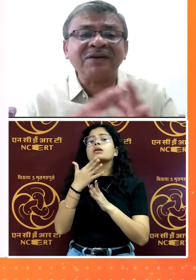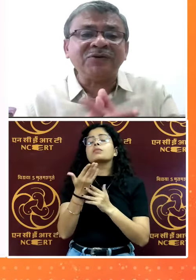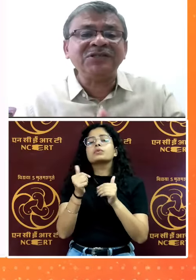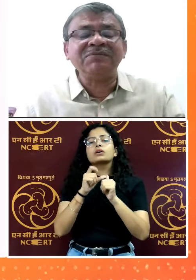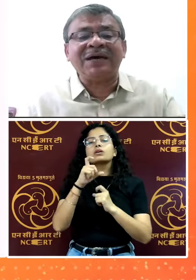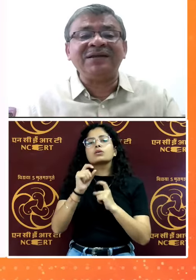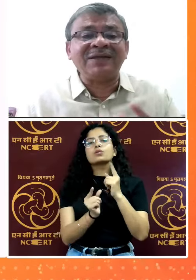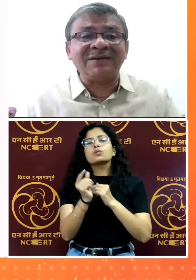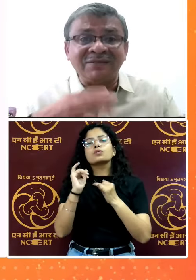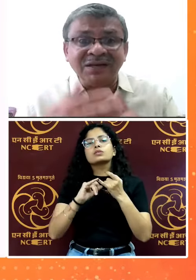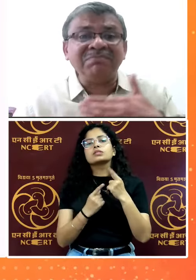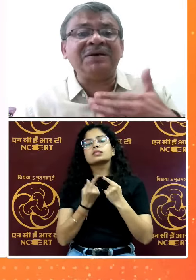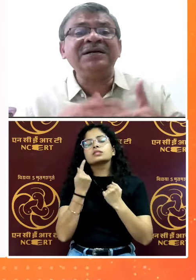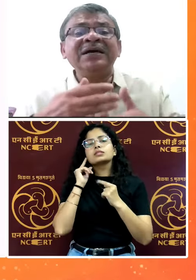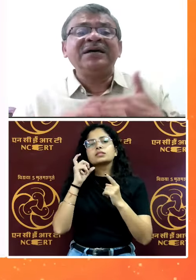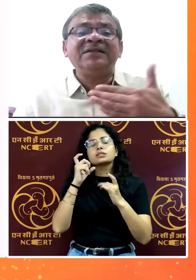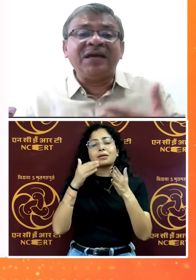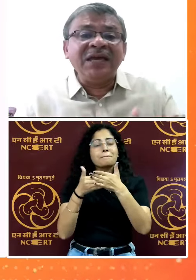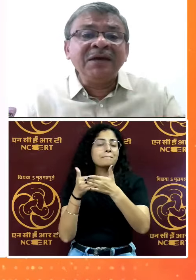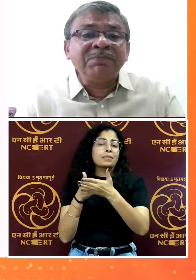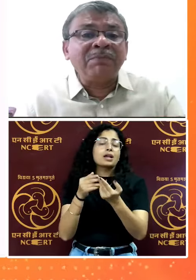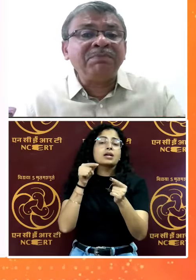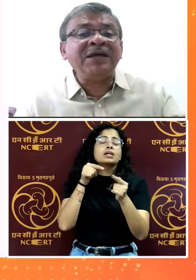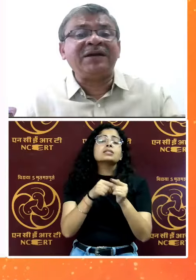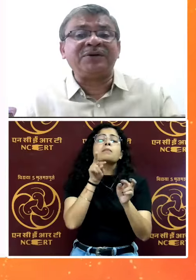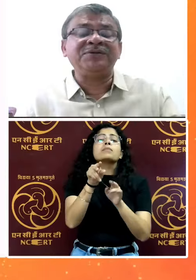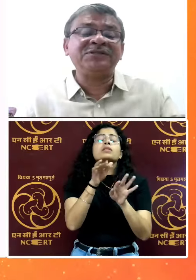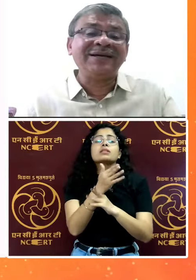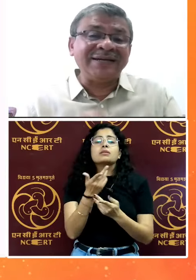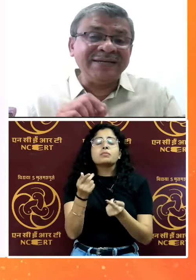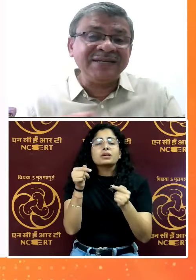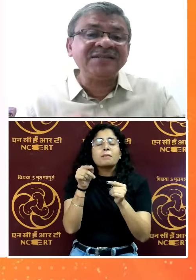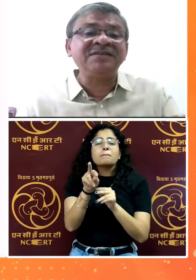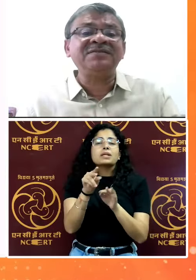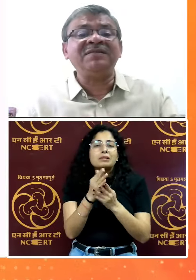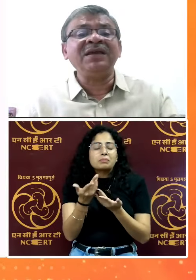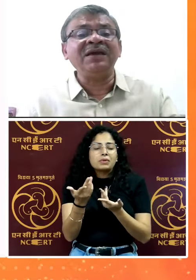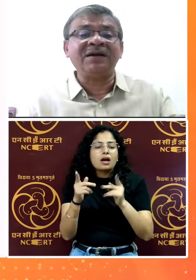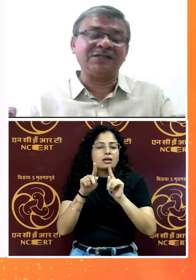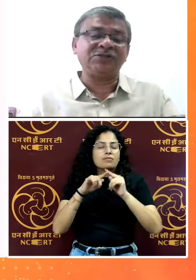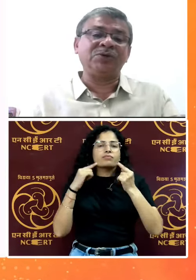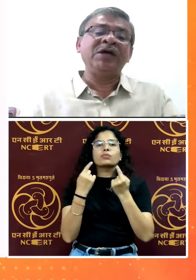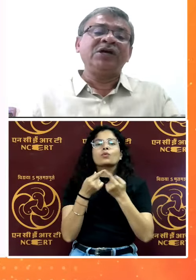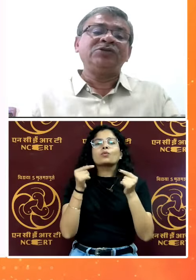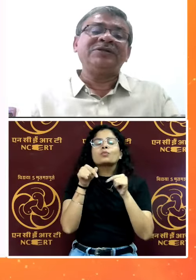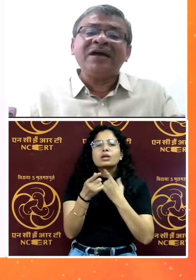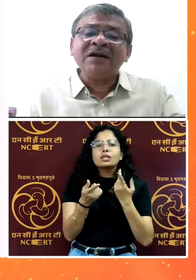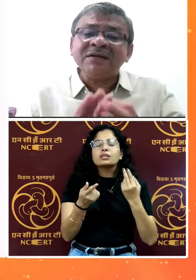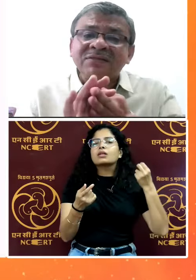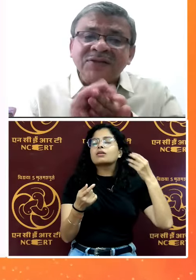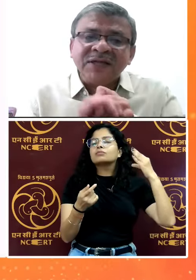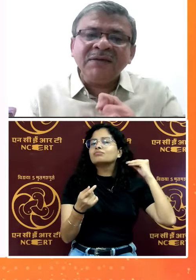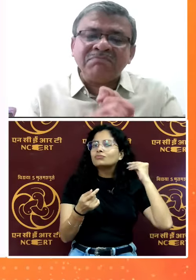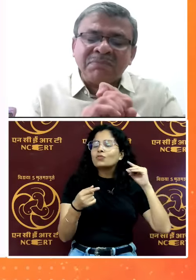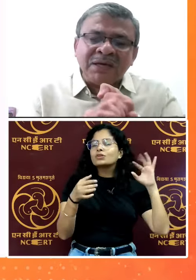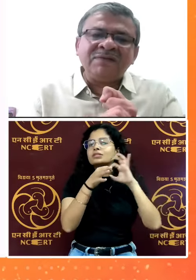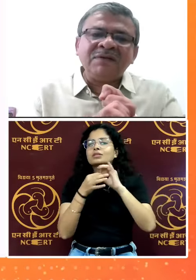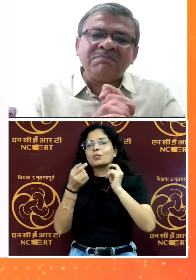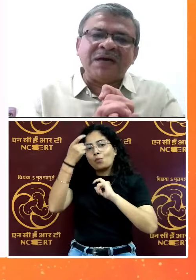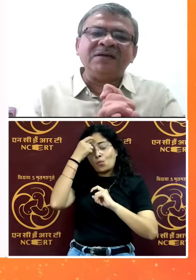these acoustic barriers are nothing but the inappropriate acoustic conditions in the classroom. So, there are